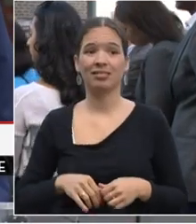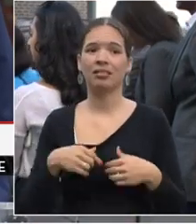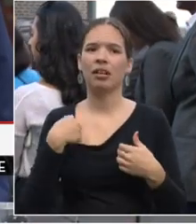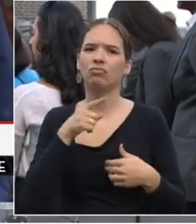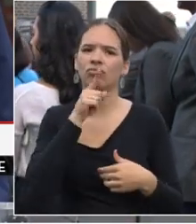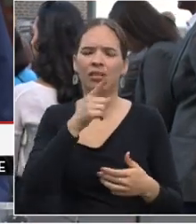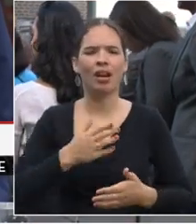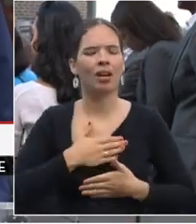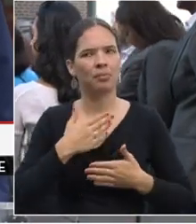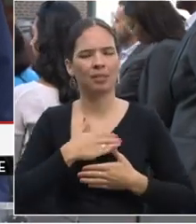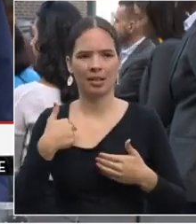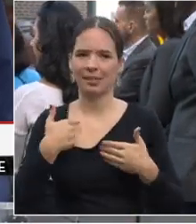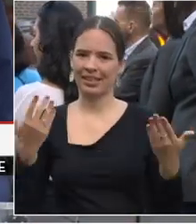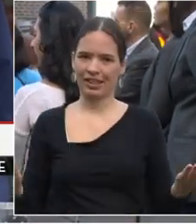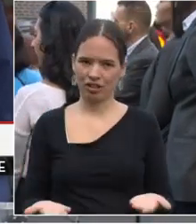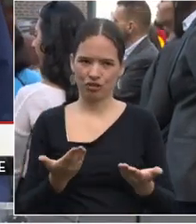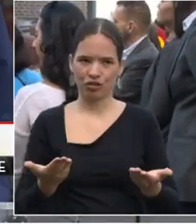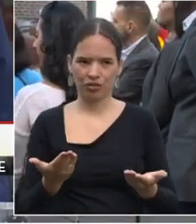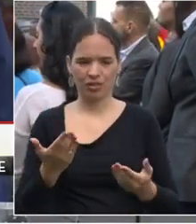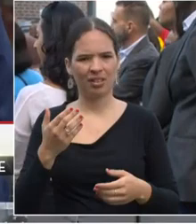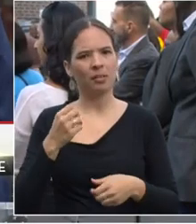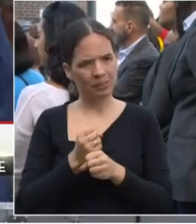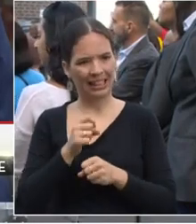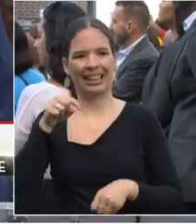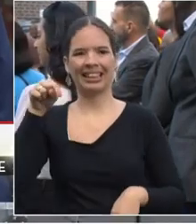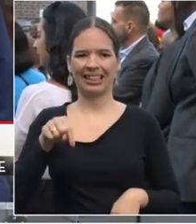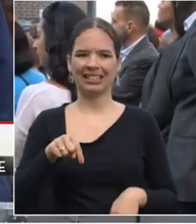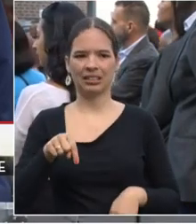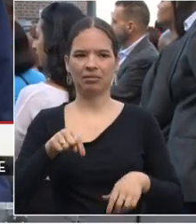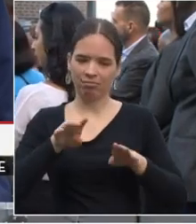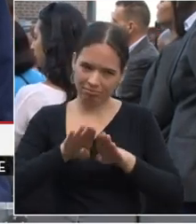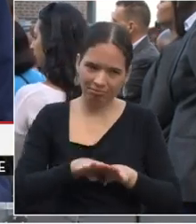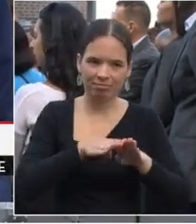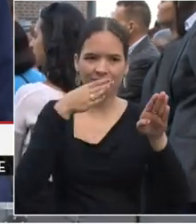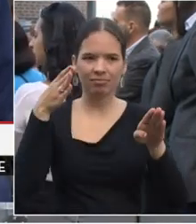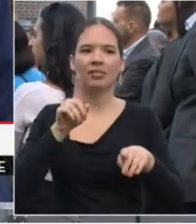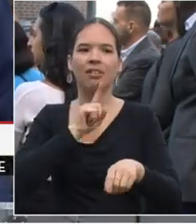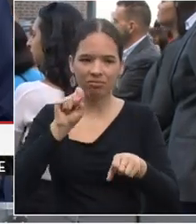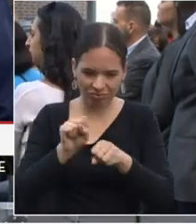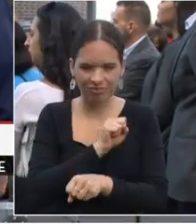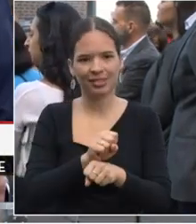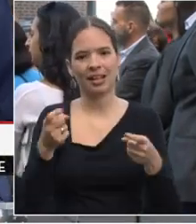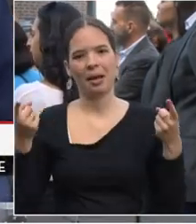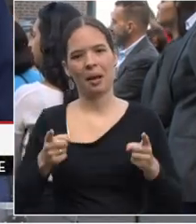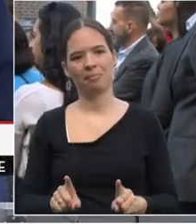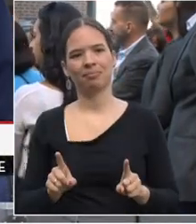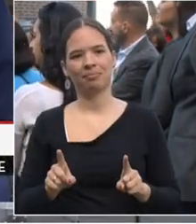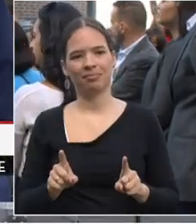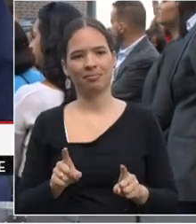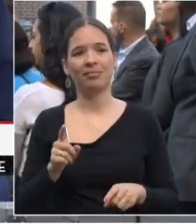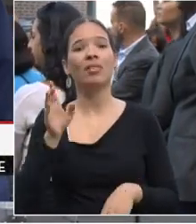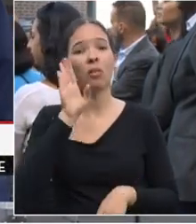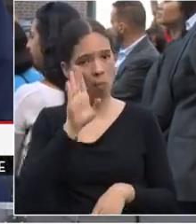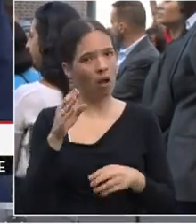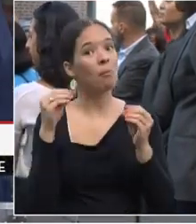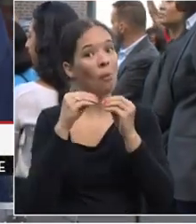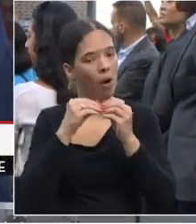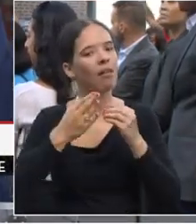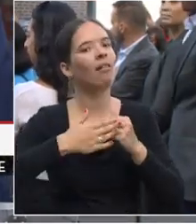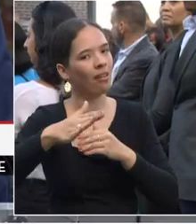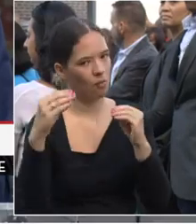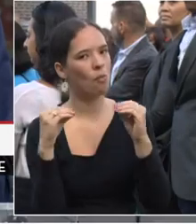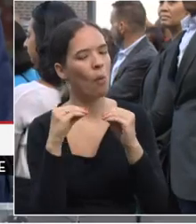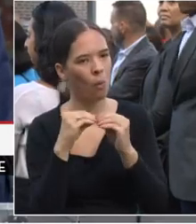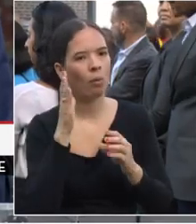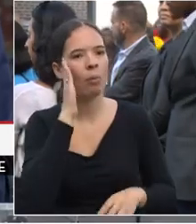to make this opening happen. And there's going to be more. This is just, I won't say the